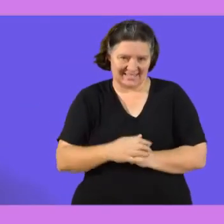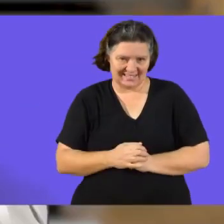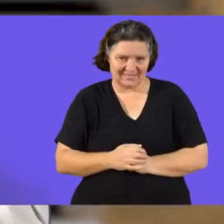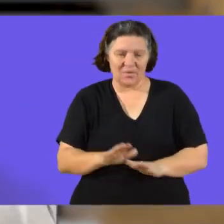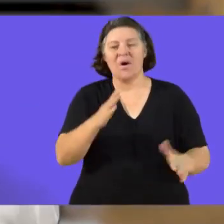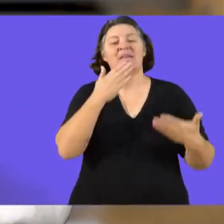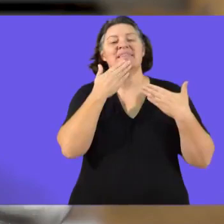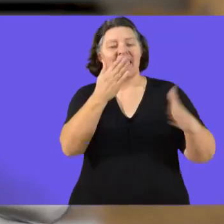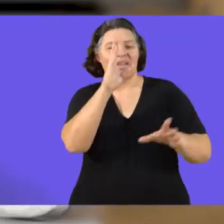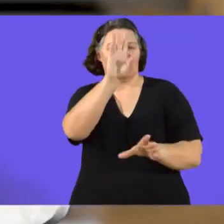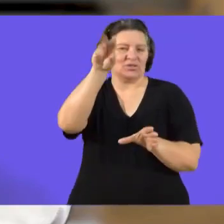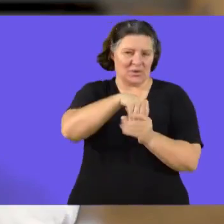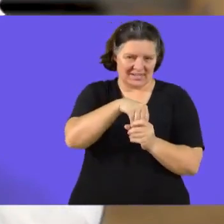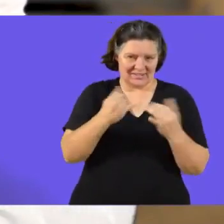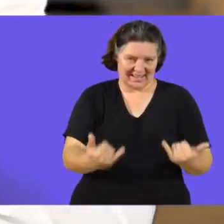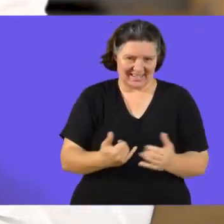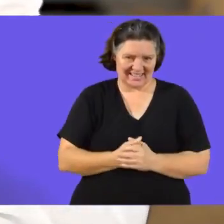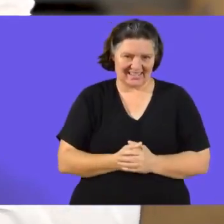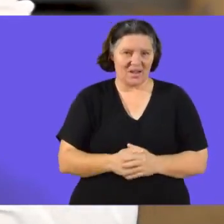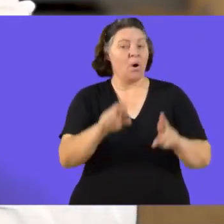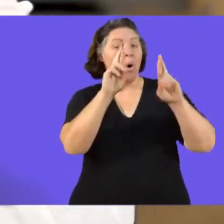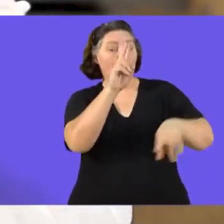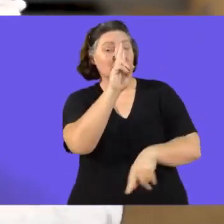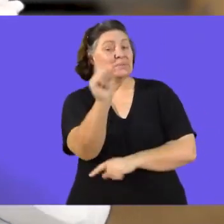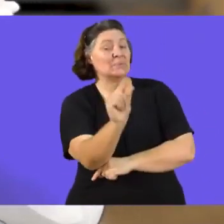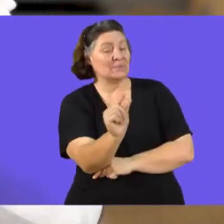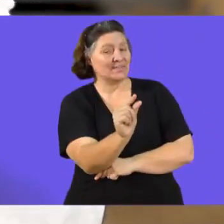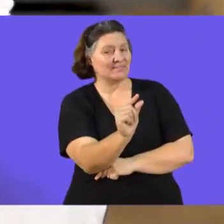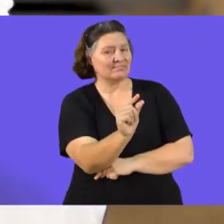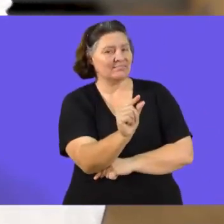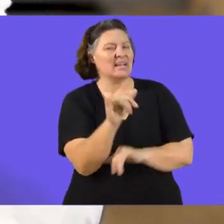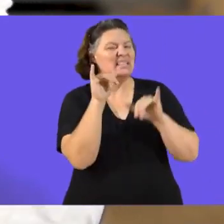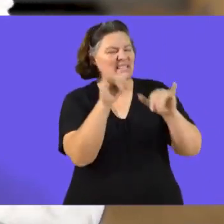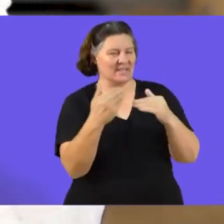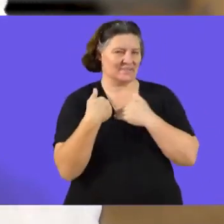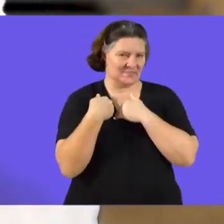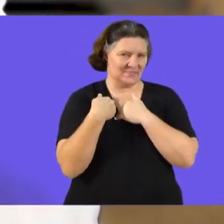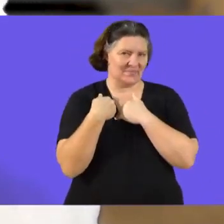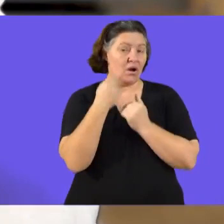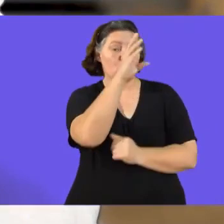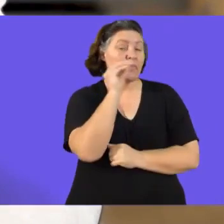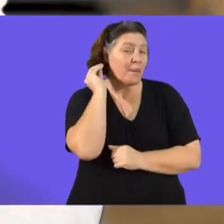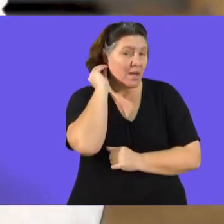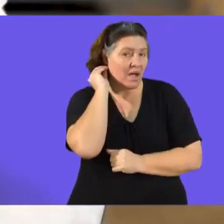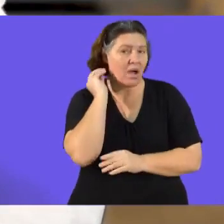amount. Guys, I want to say thank you so much for joining me today. Hope to see you soon. Please stay safe